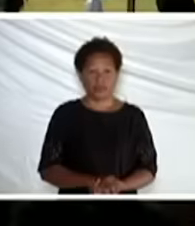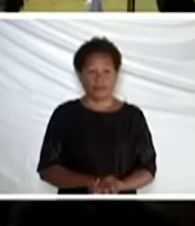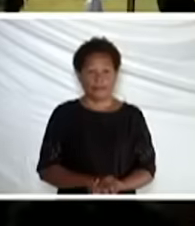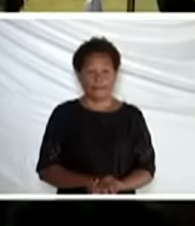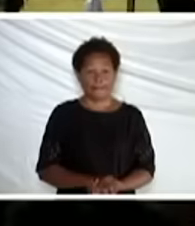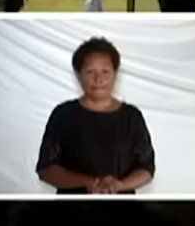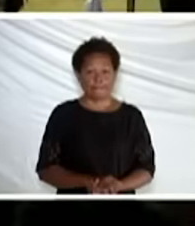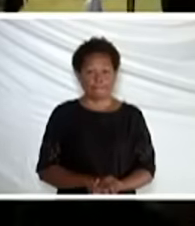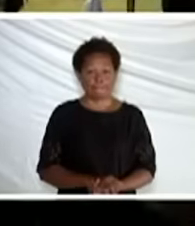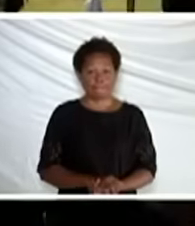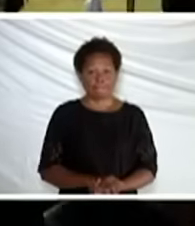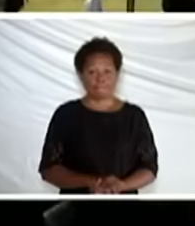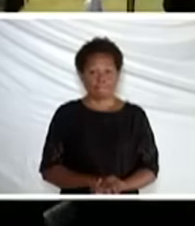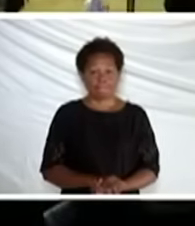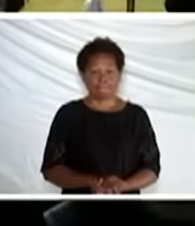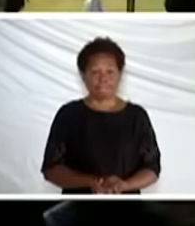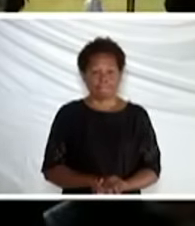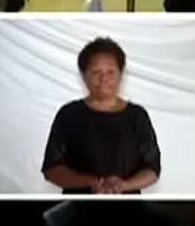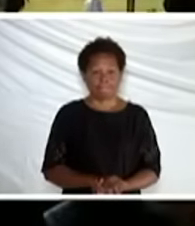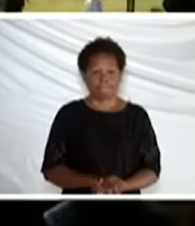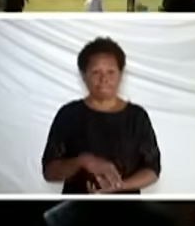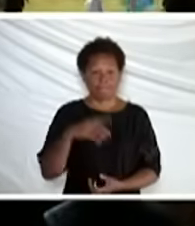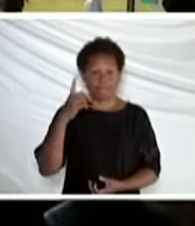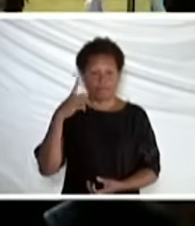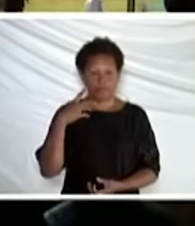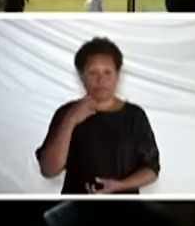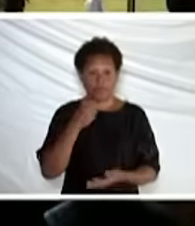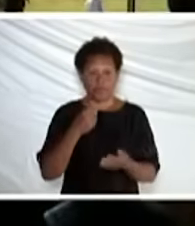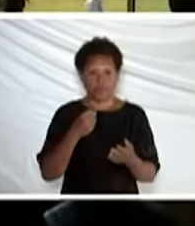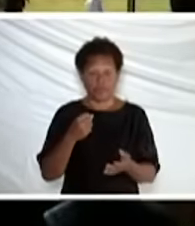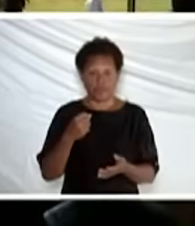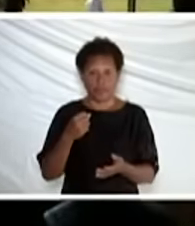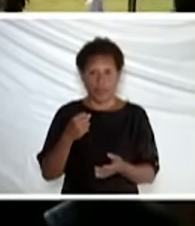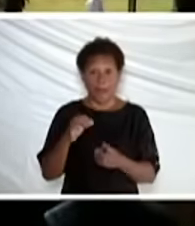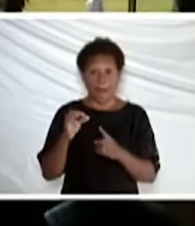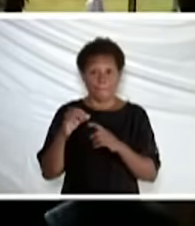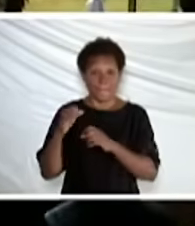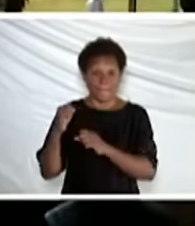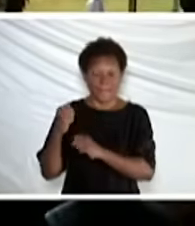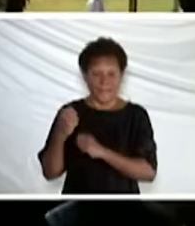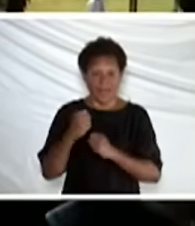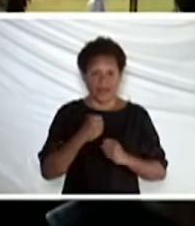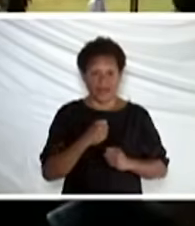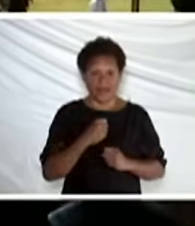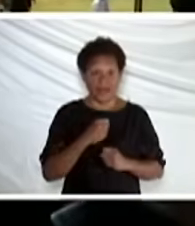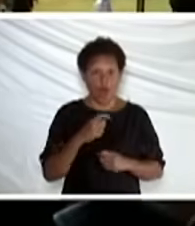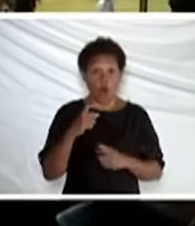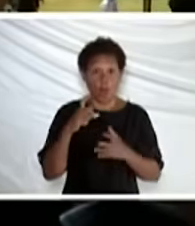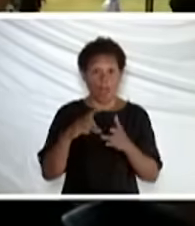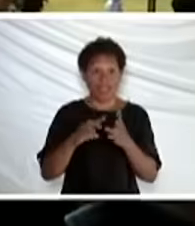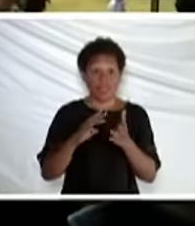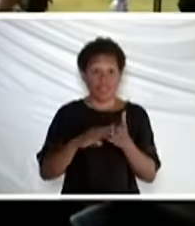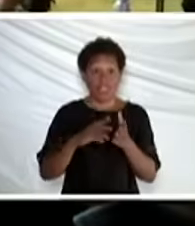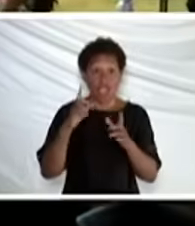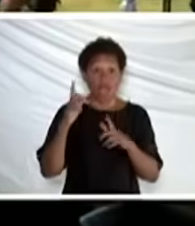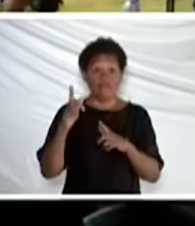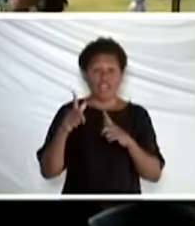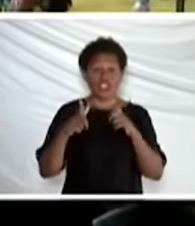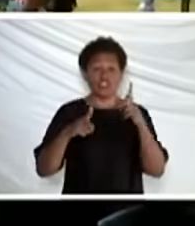Reaches. Ladies and gentlemen, the parade commander will call for a 3 cheers